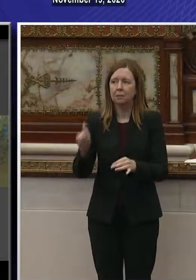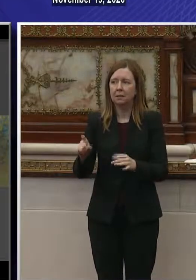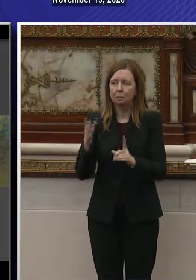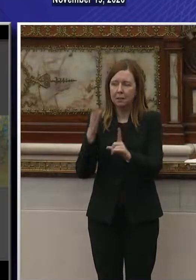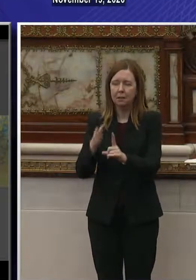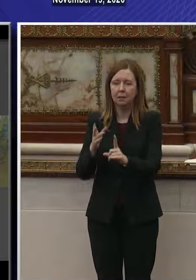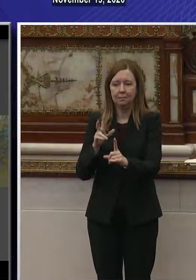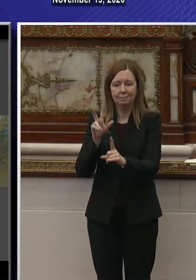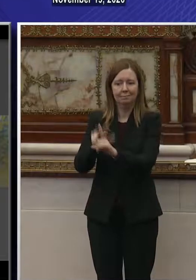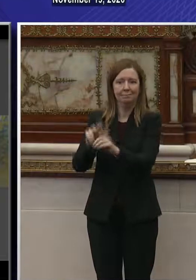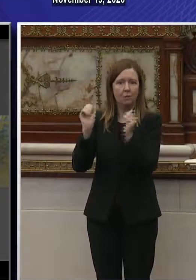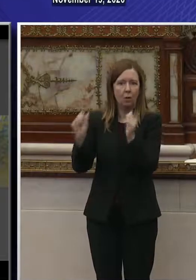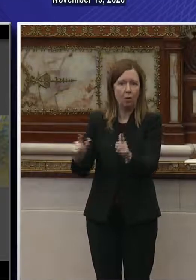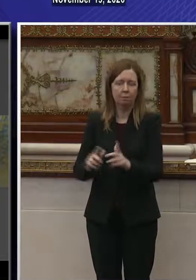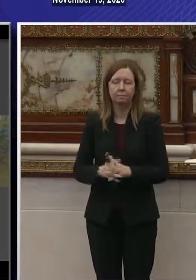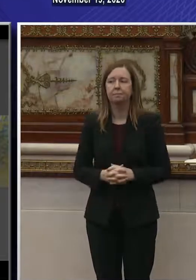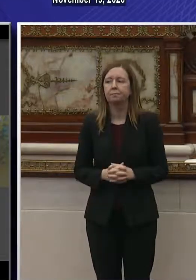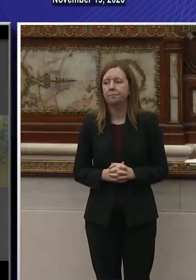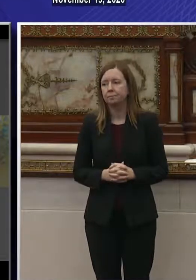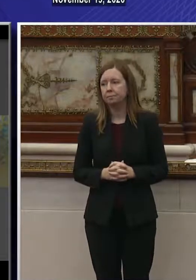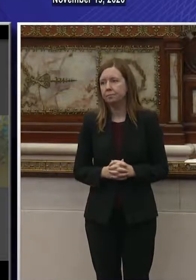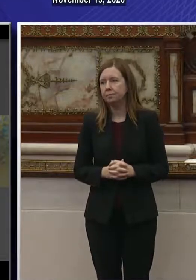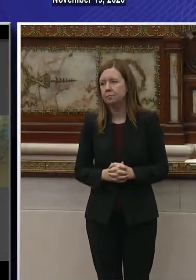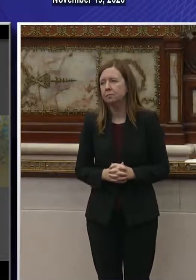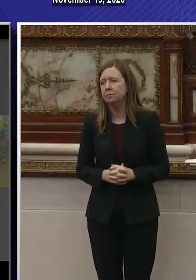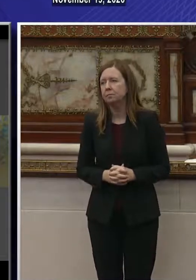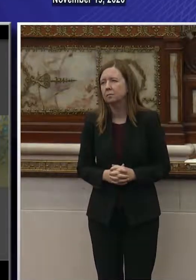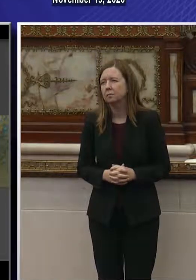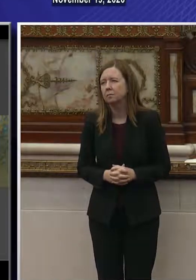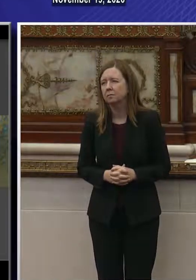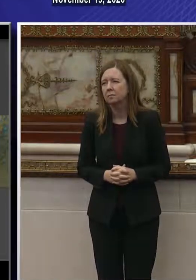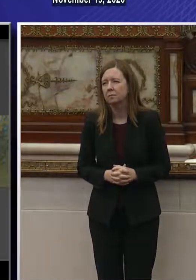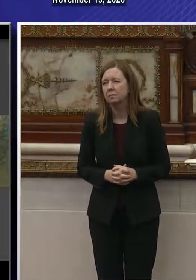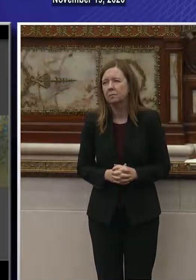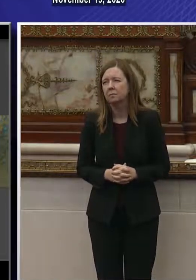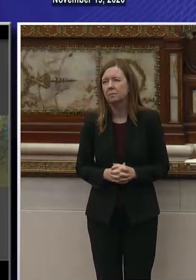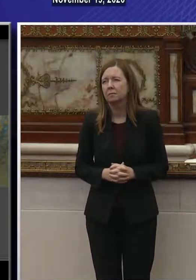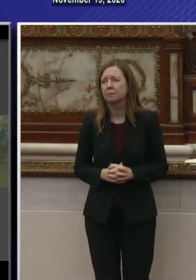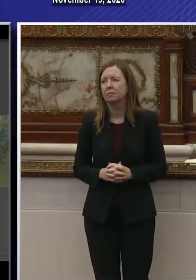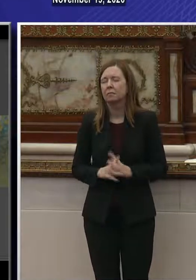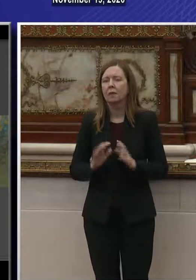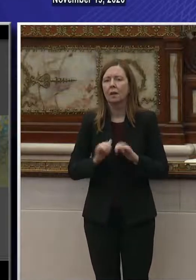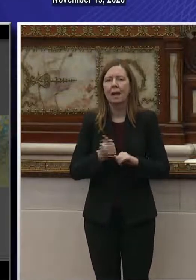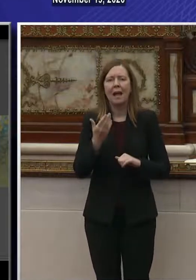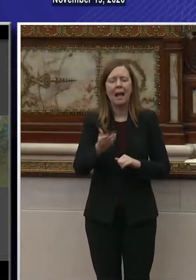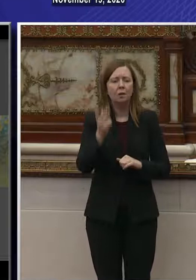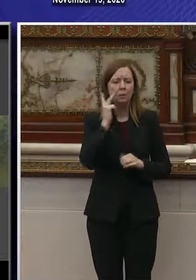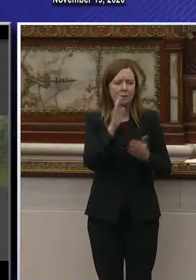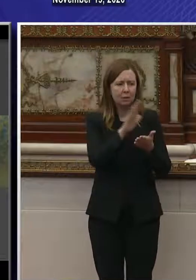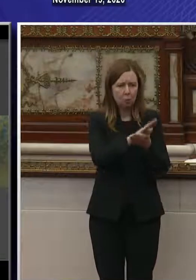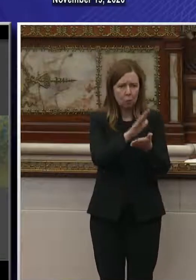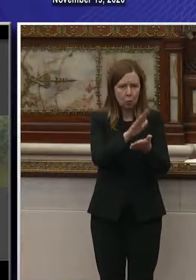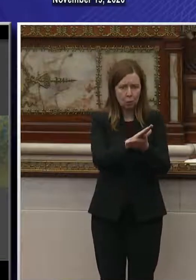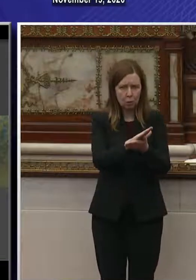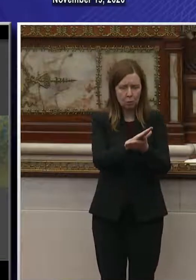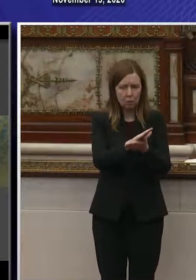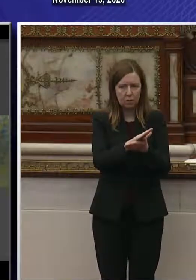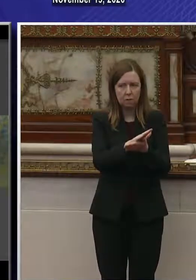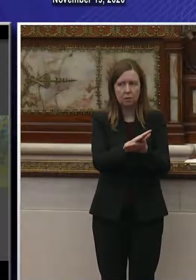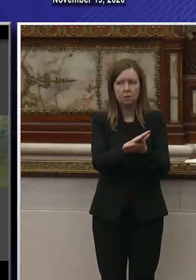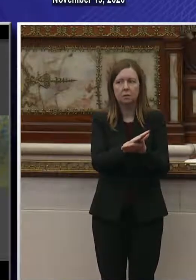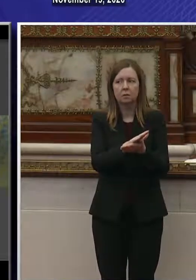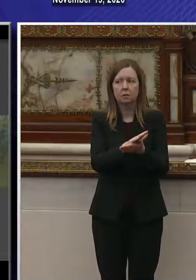towards universality. I'm curious about whether and how you see schools and, you know,